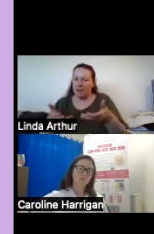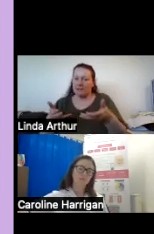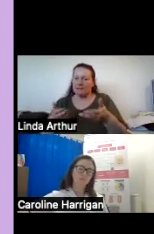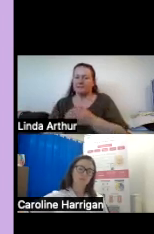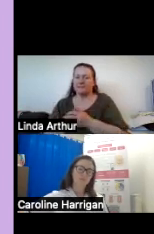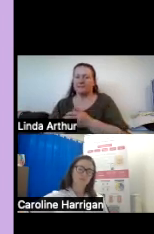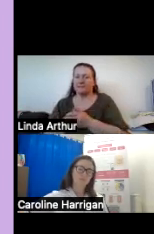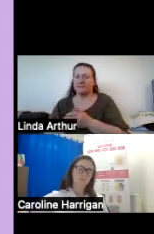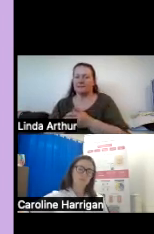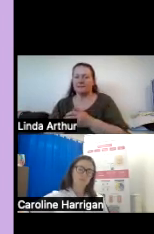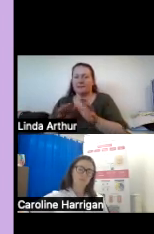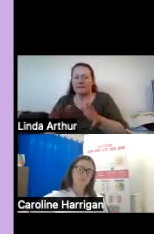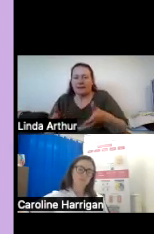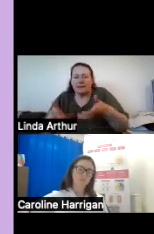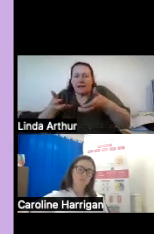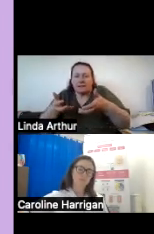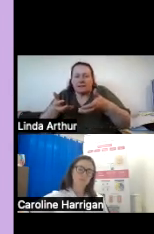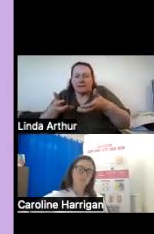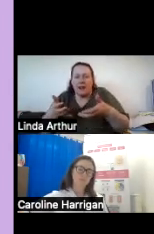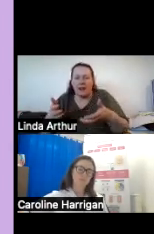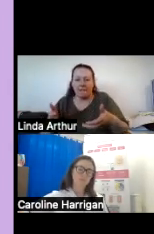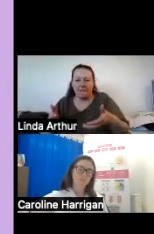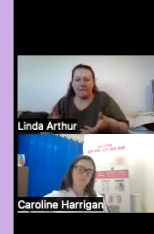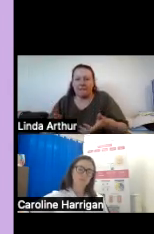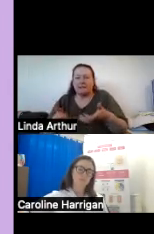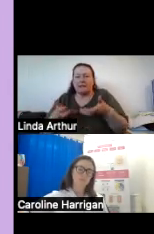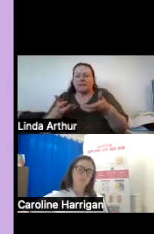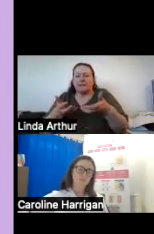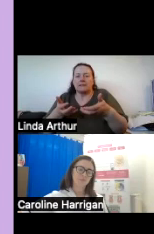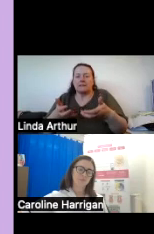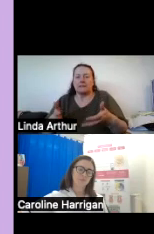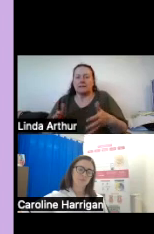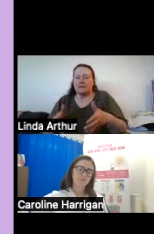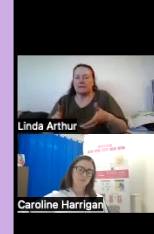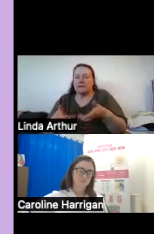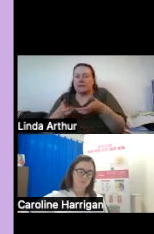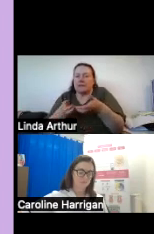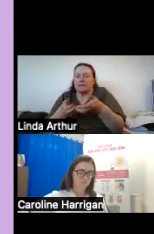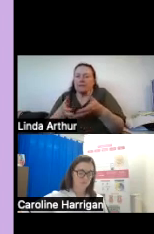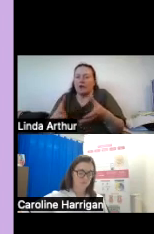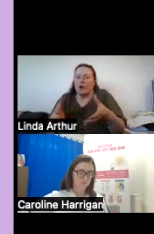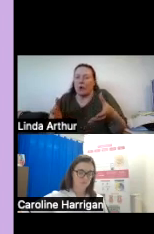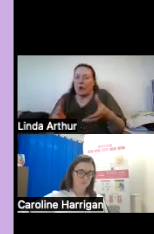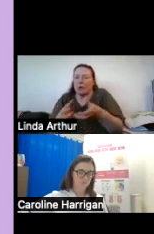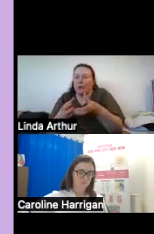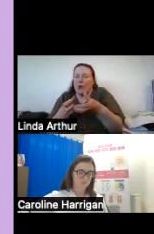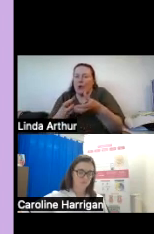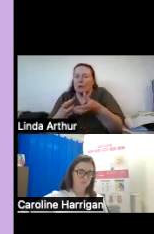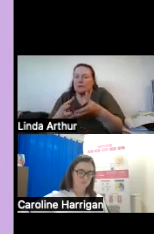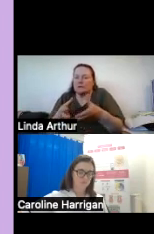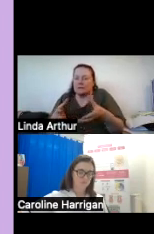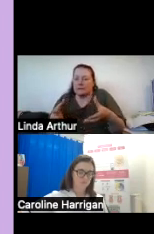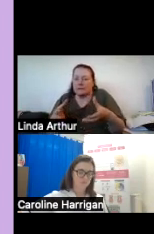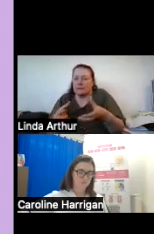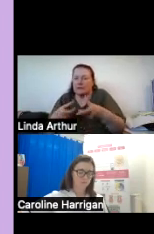Notice as you tighten and lift your pelvic floor muscles, they tighten and close around the anal passage,